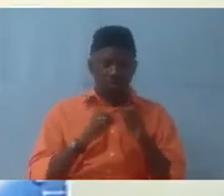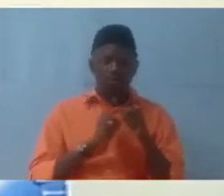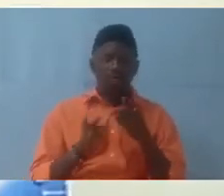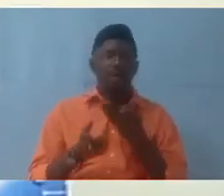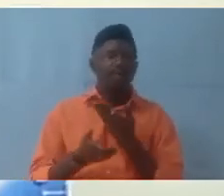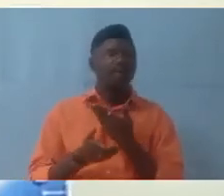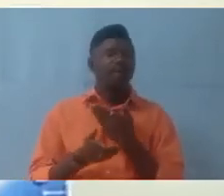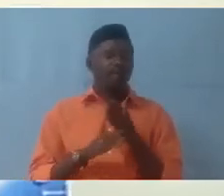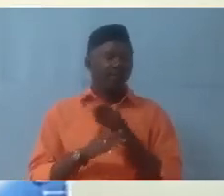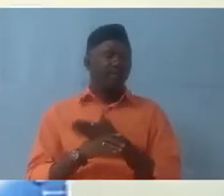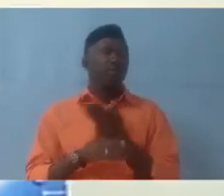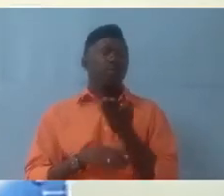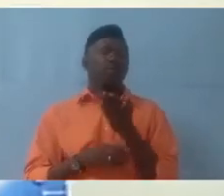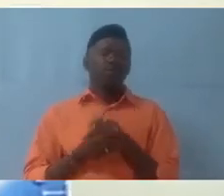amona mom.